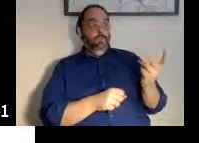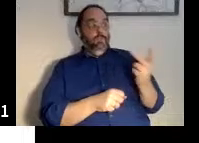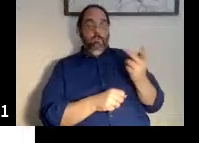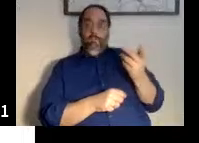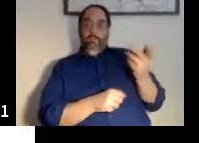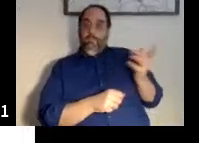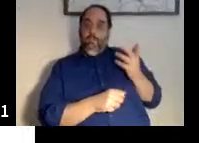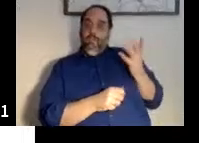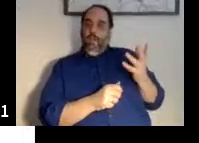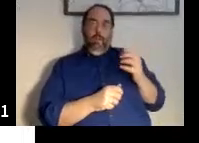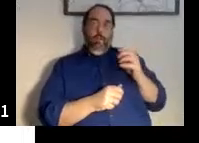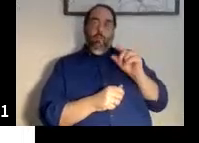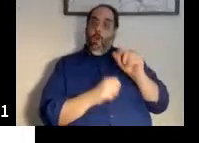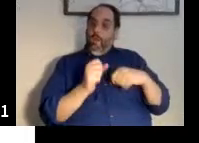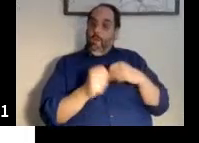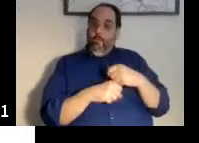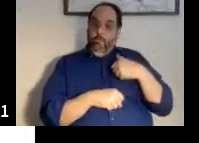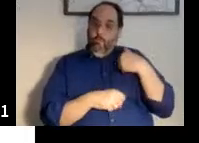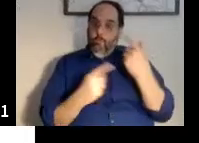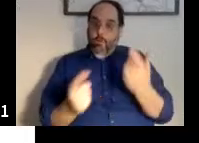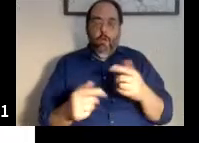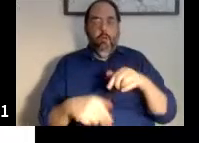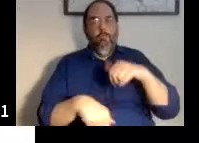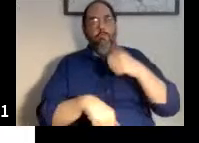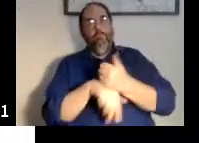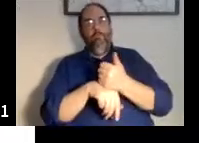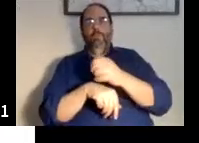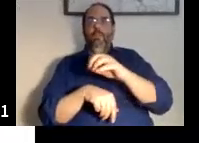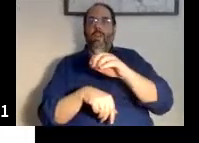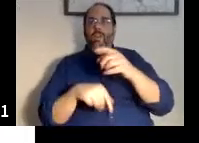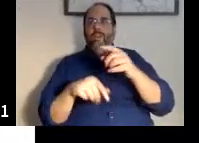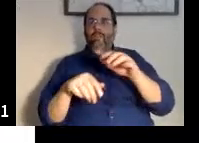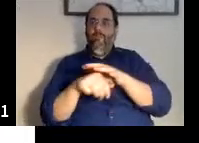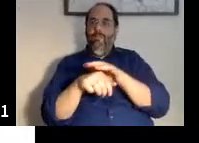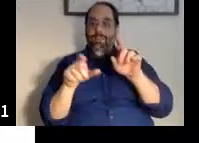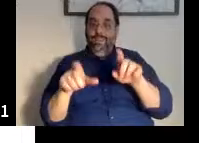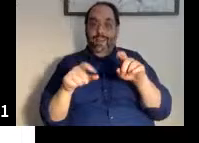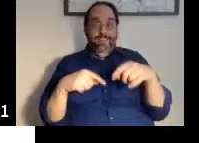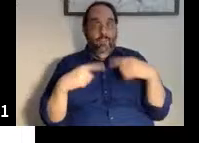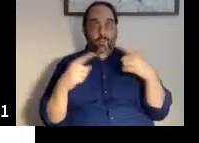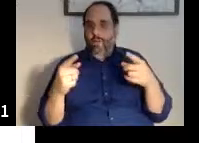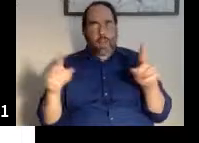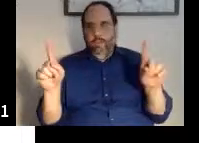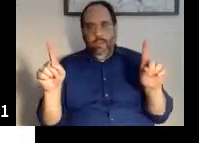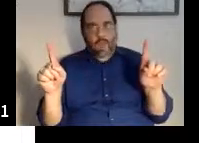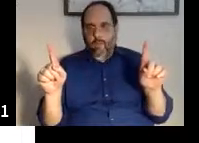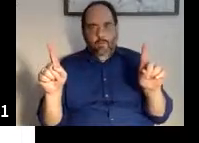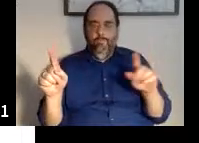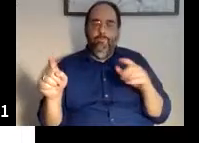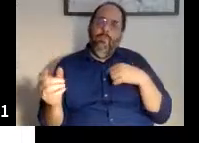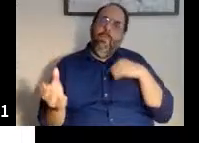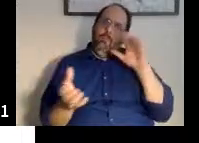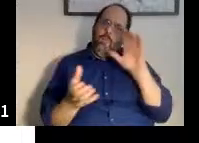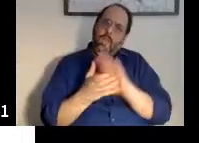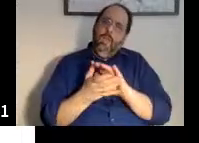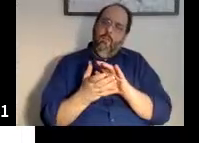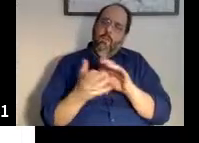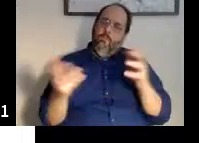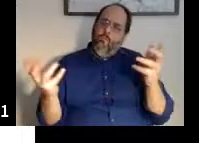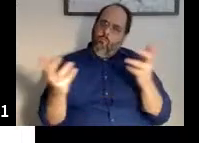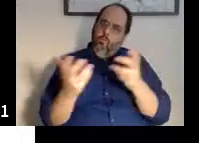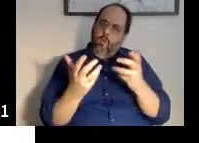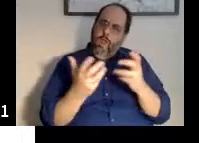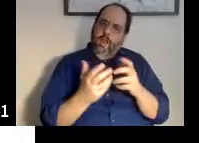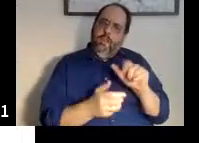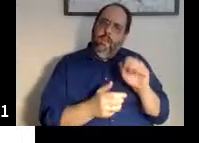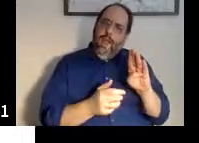test for ASTM F1951 unsuccessfully. I do believe it correlates the